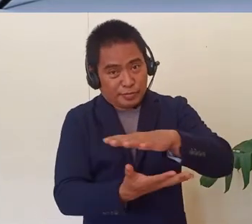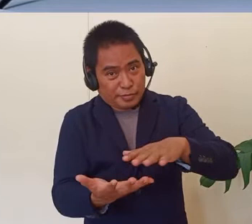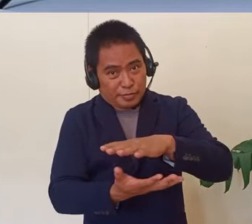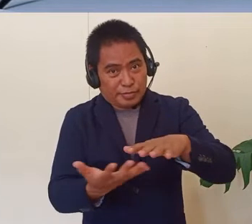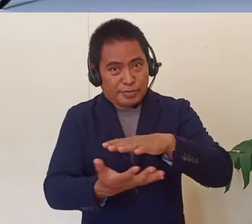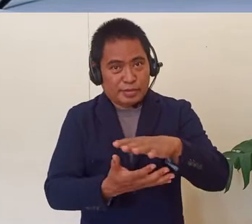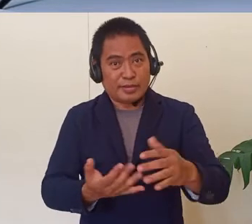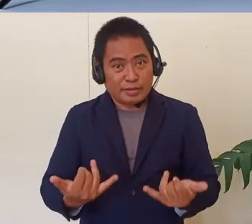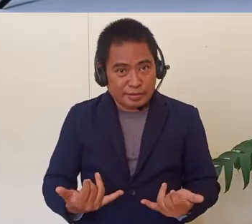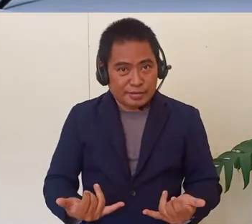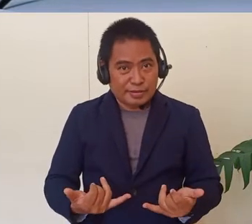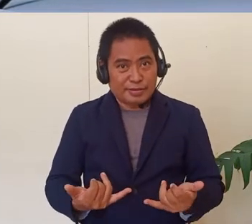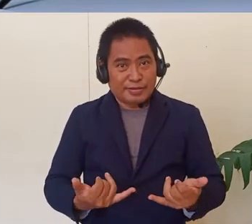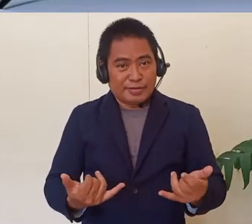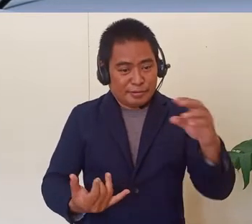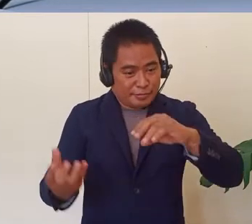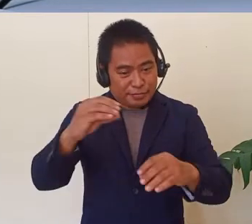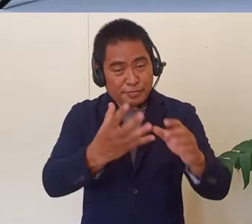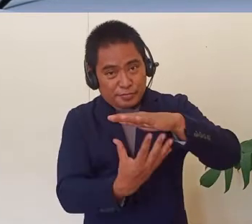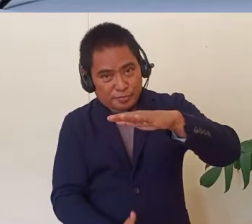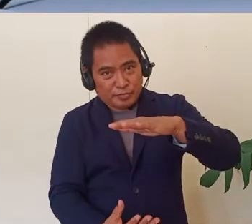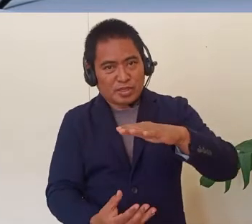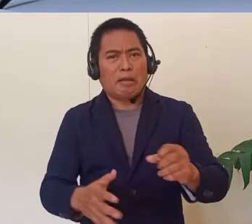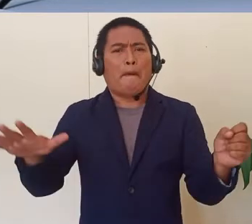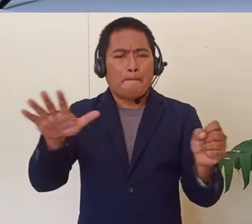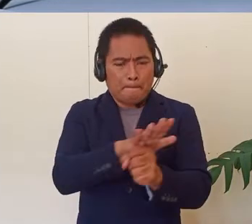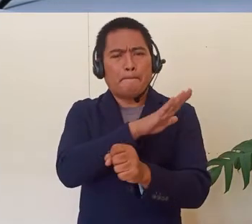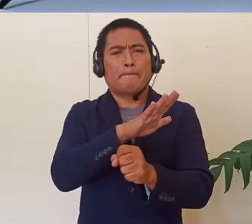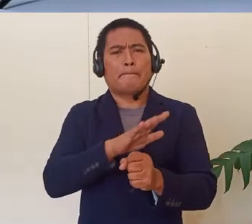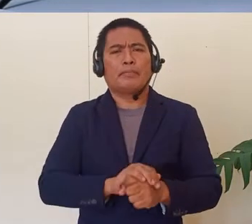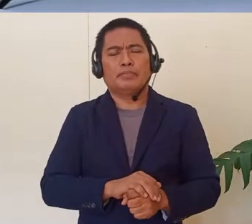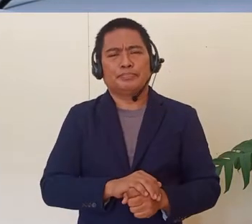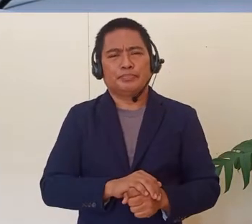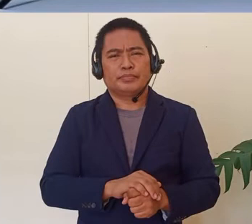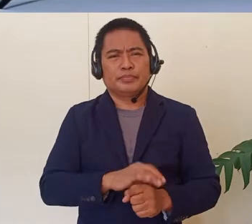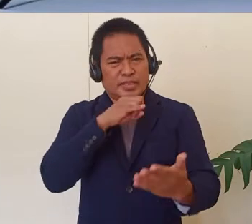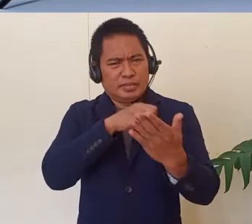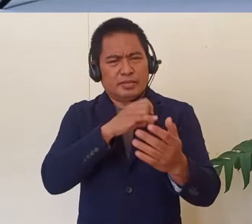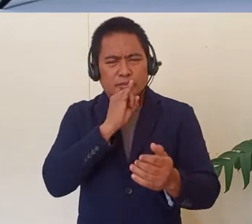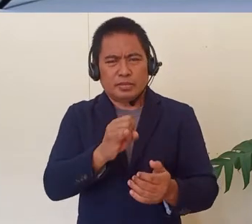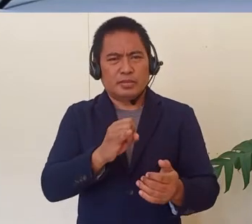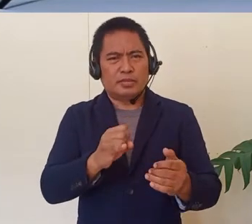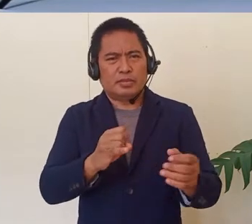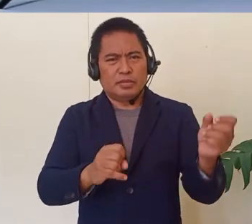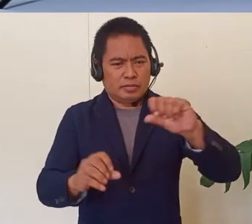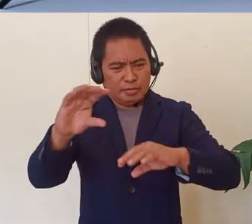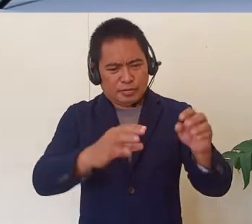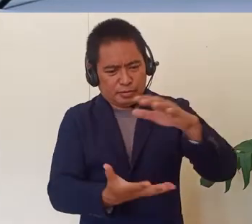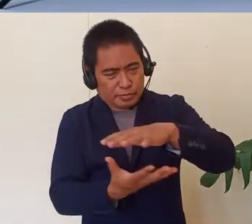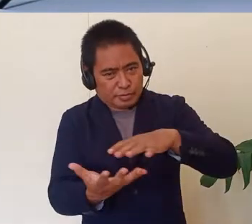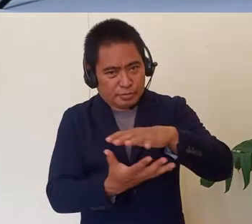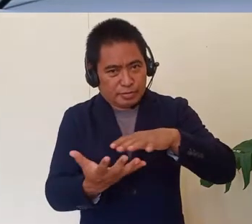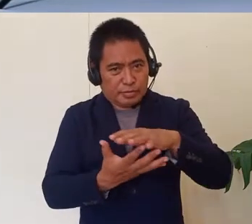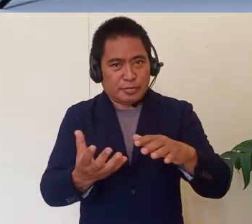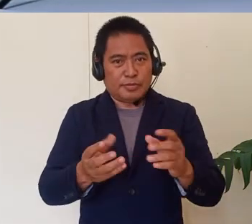saturated. It is a solution in which the amount of solute is